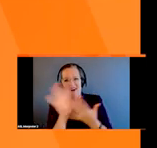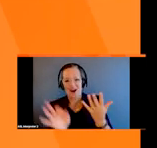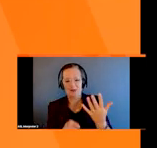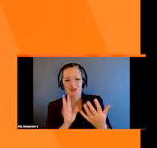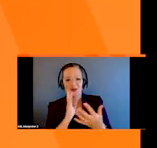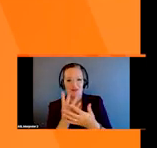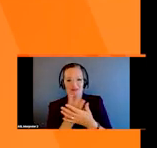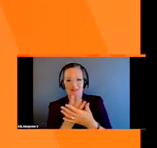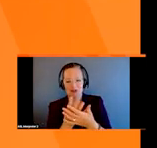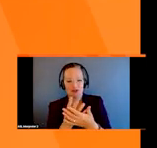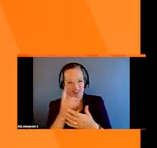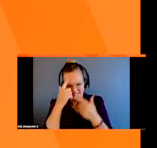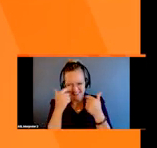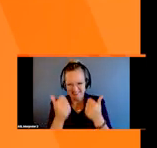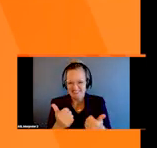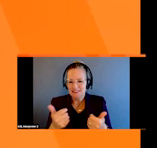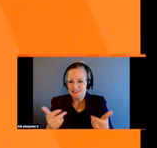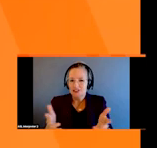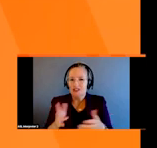explore through them.